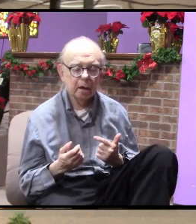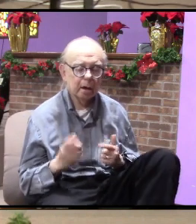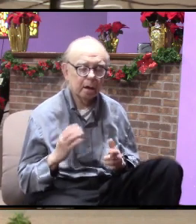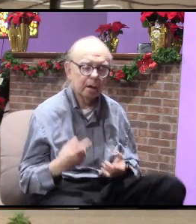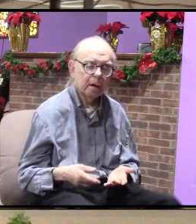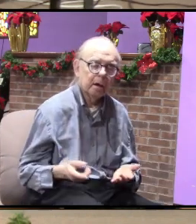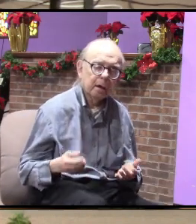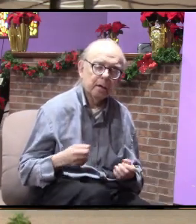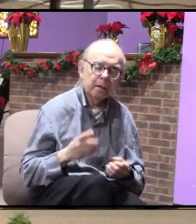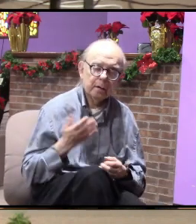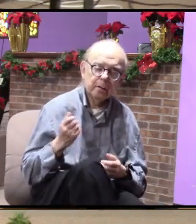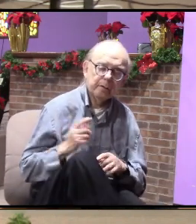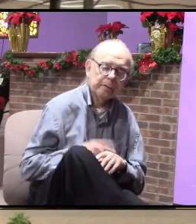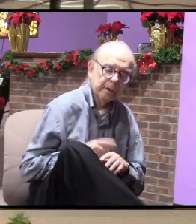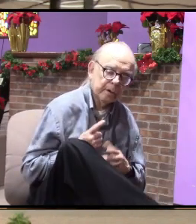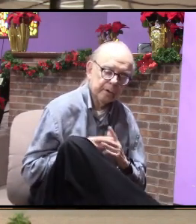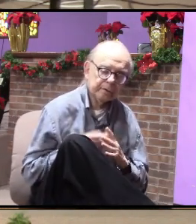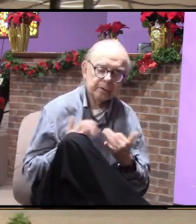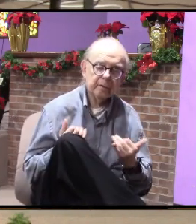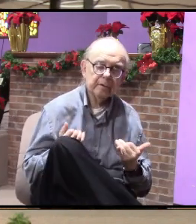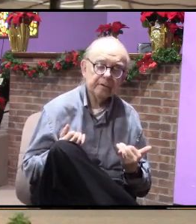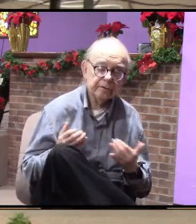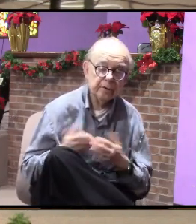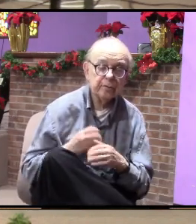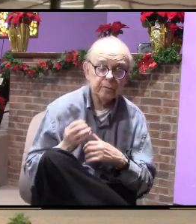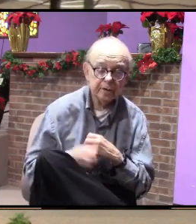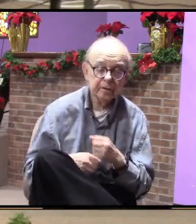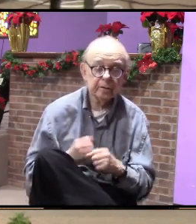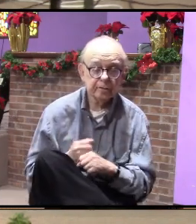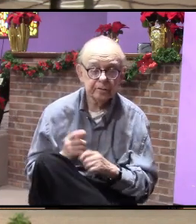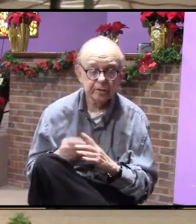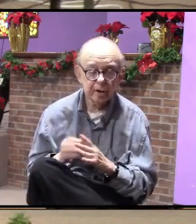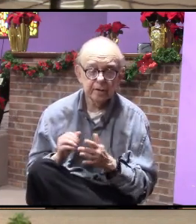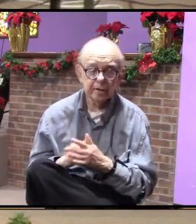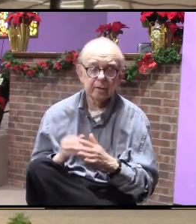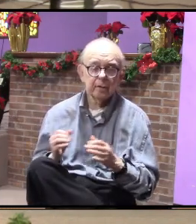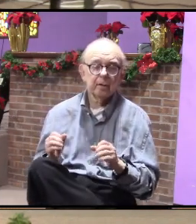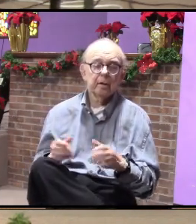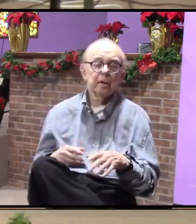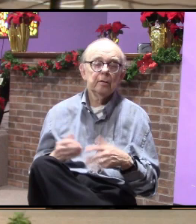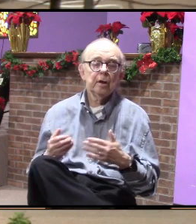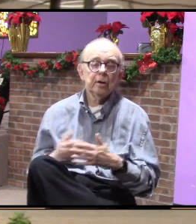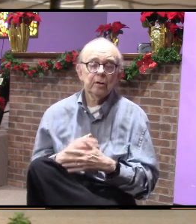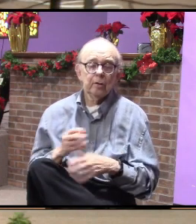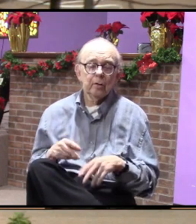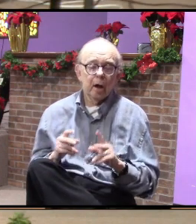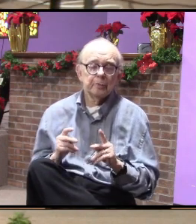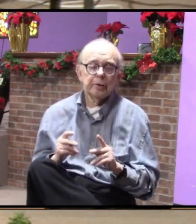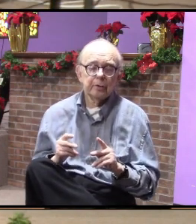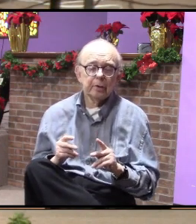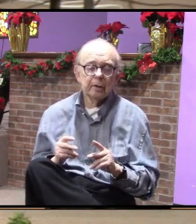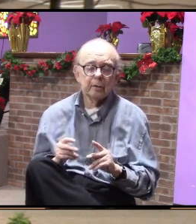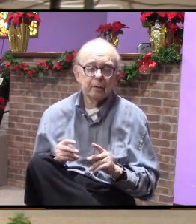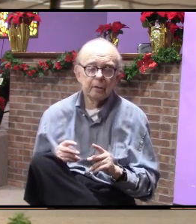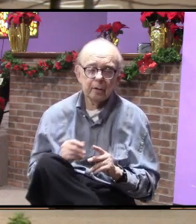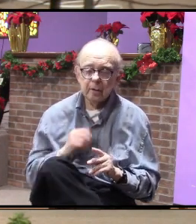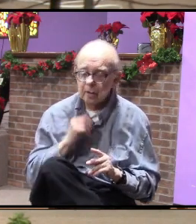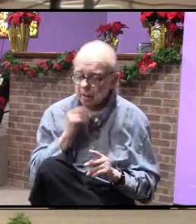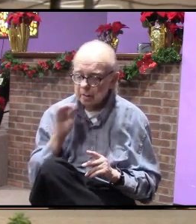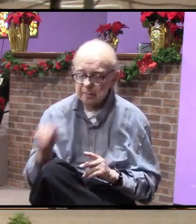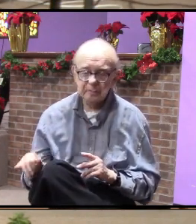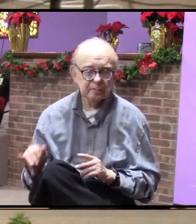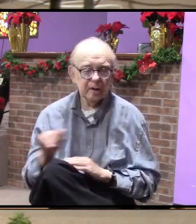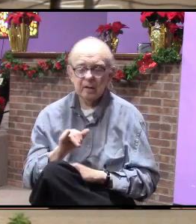And what a better time to start. This is a new year, a new opportunity. Not to stay